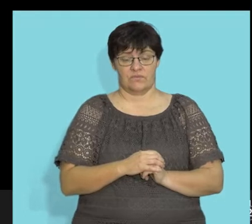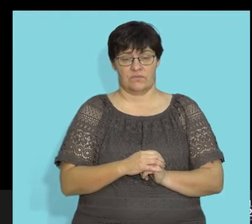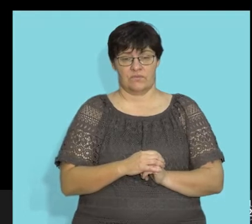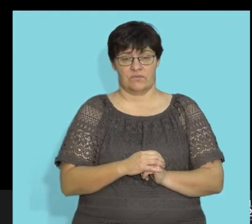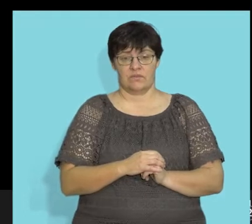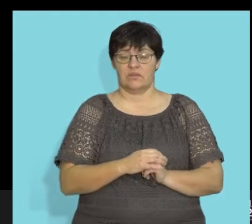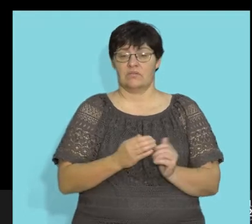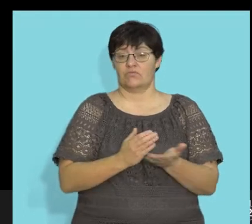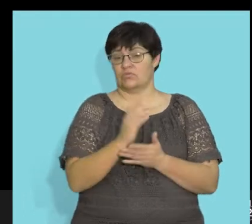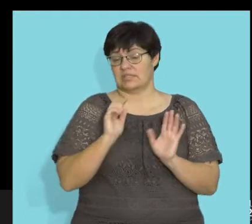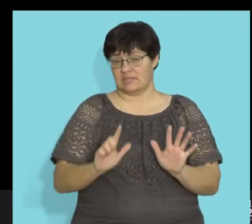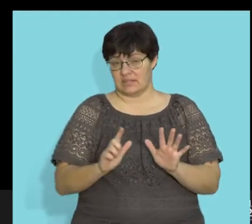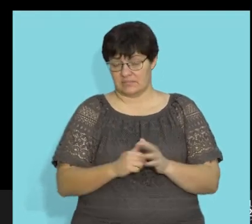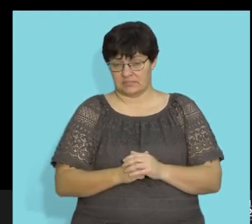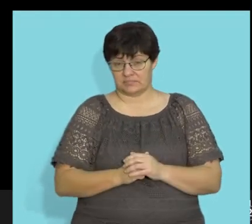by 7,